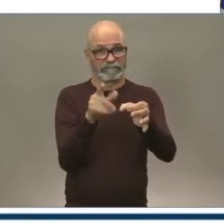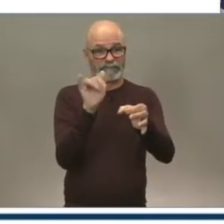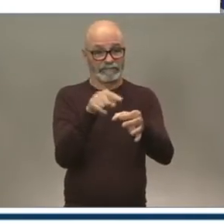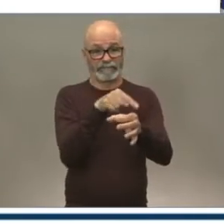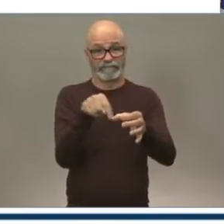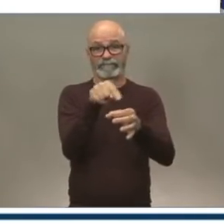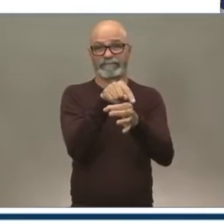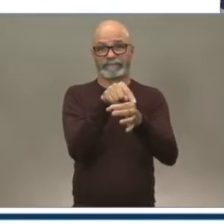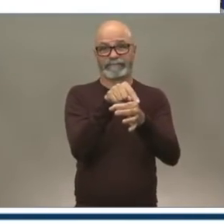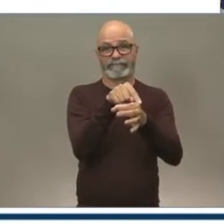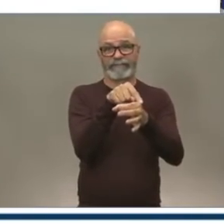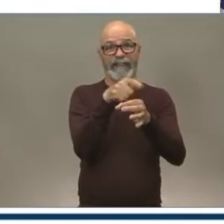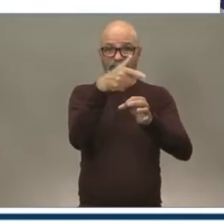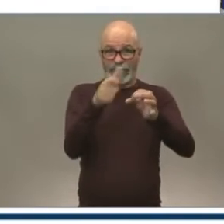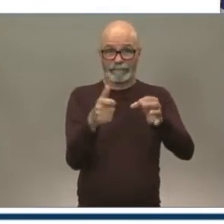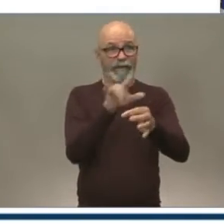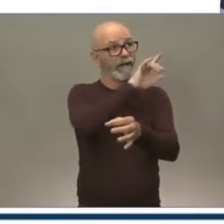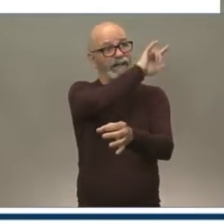province?